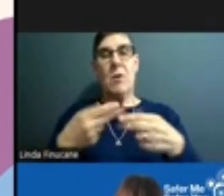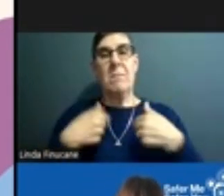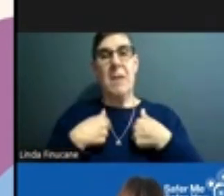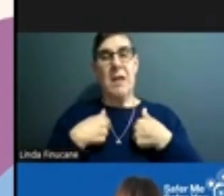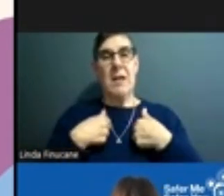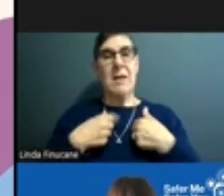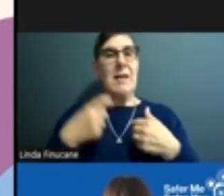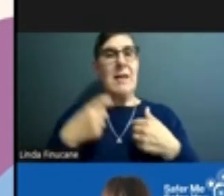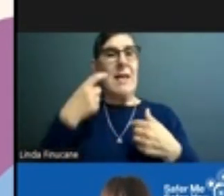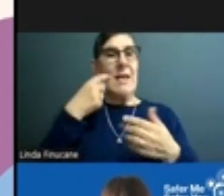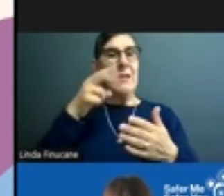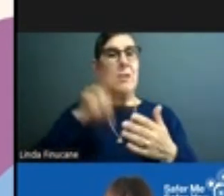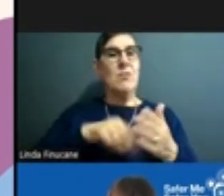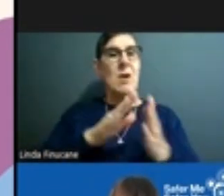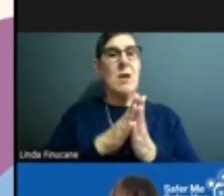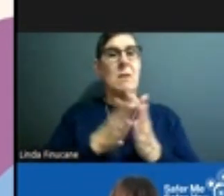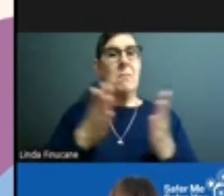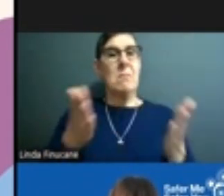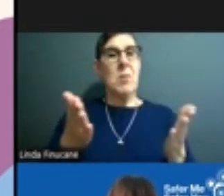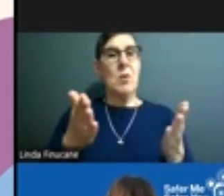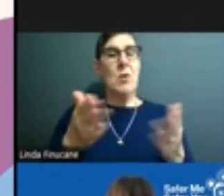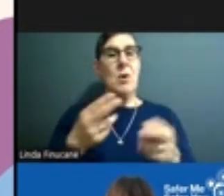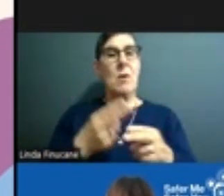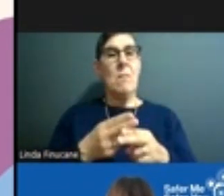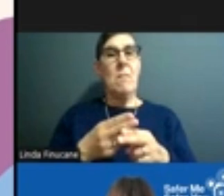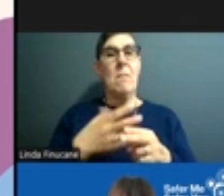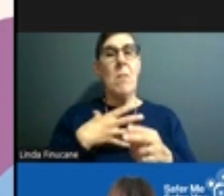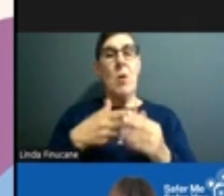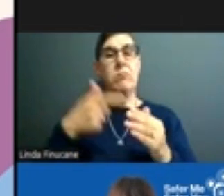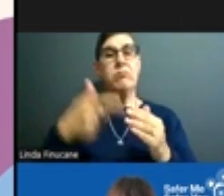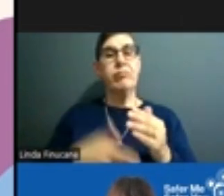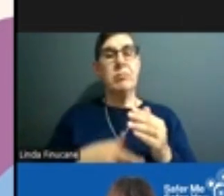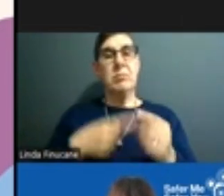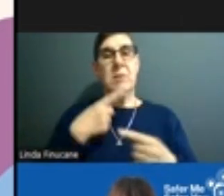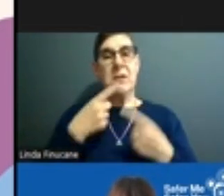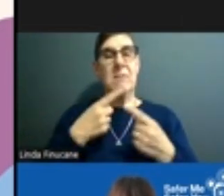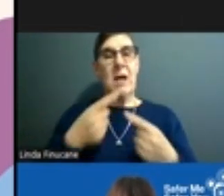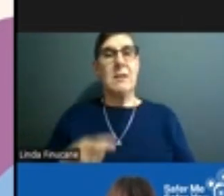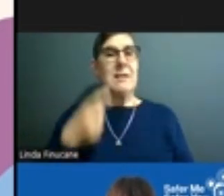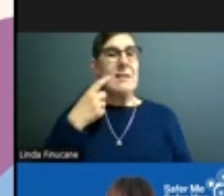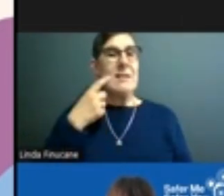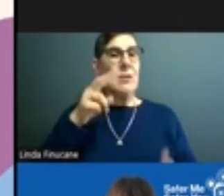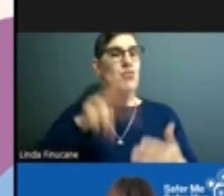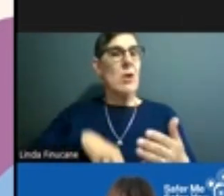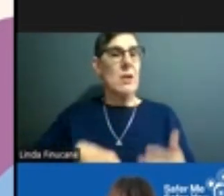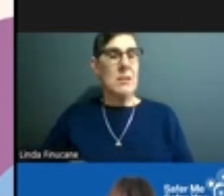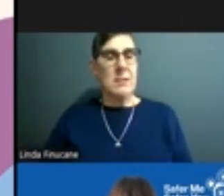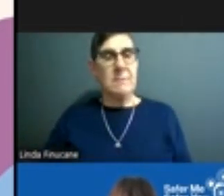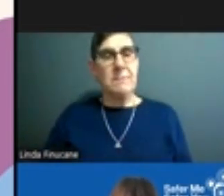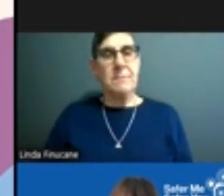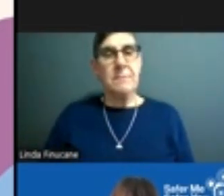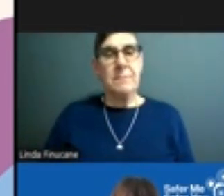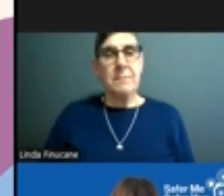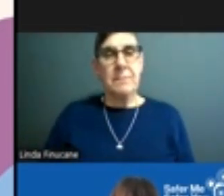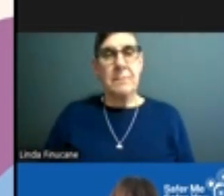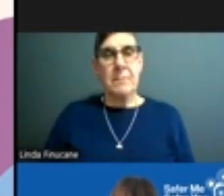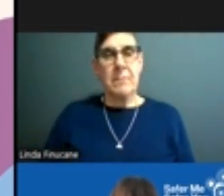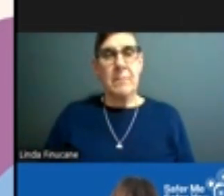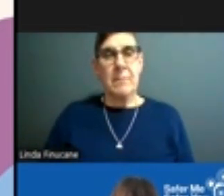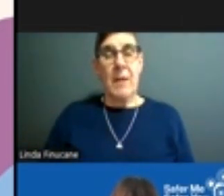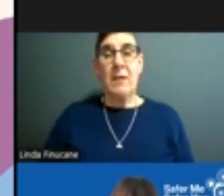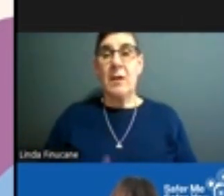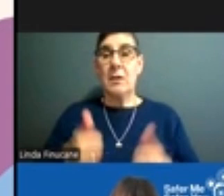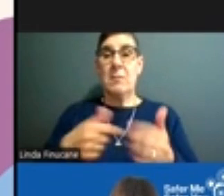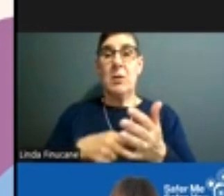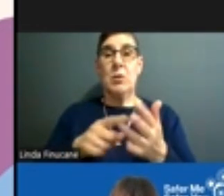book to go through this in more detail. I would love that. I think I agree. I think it really would be a good tool